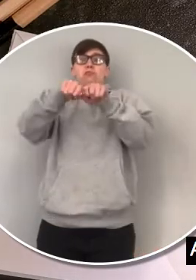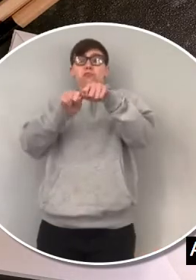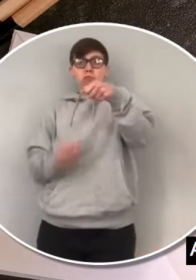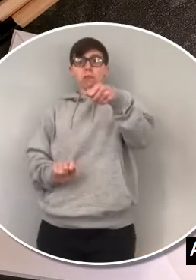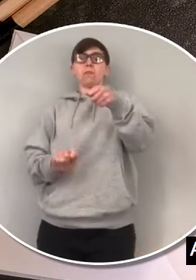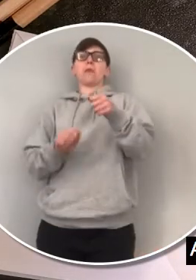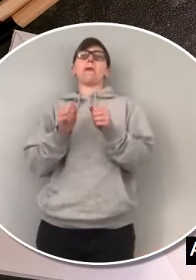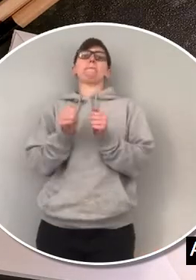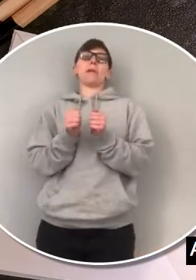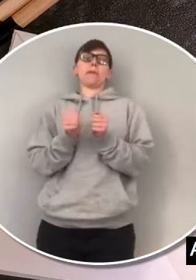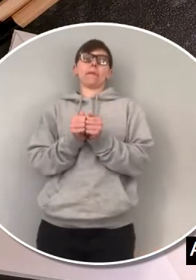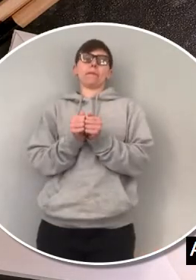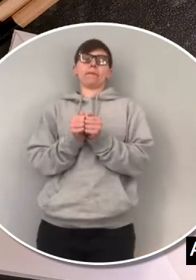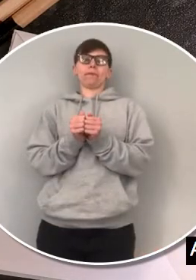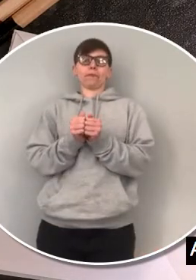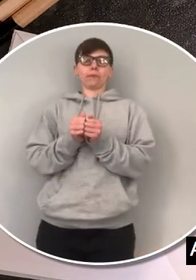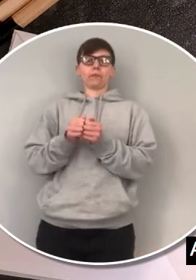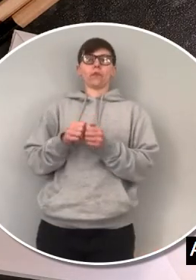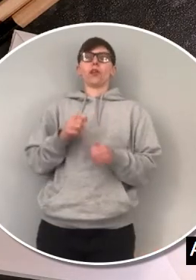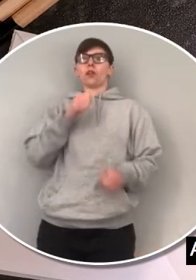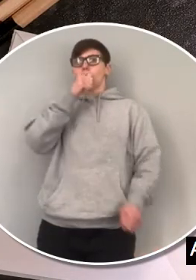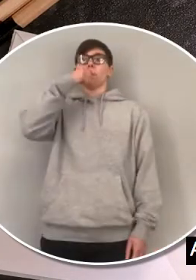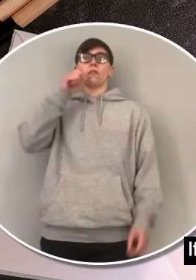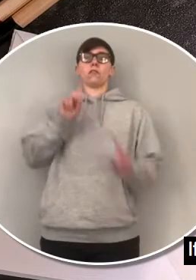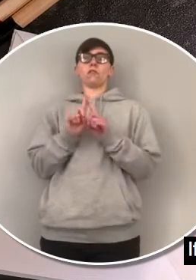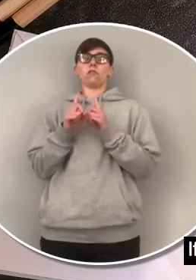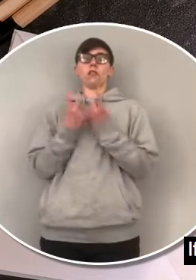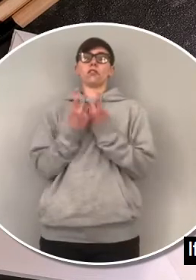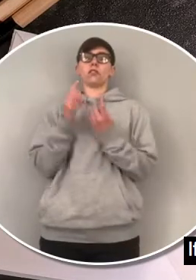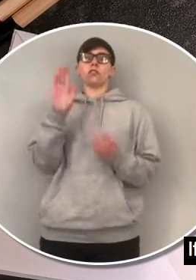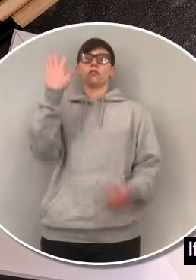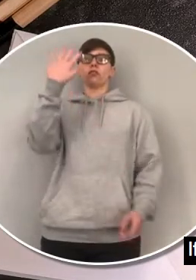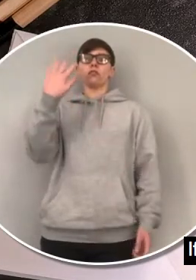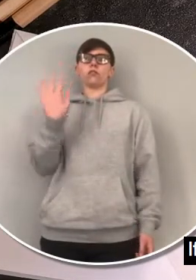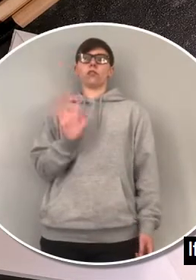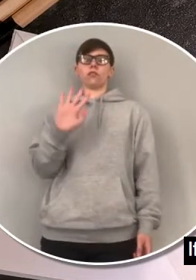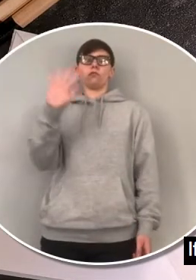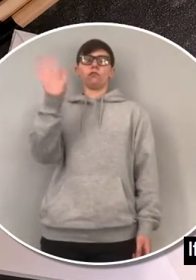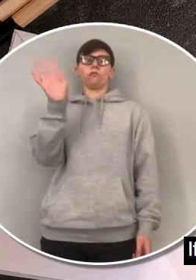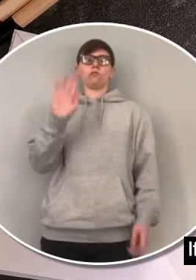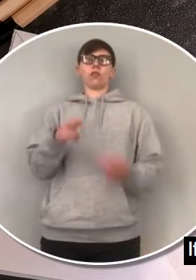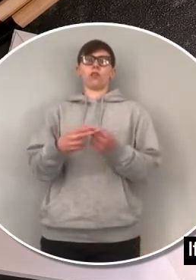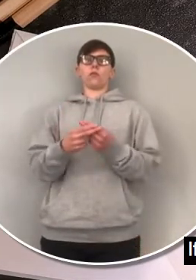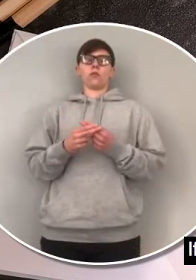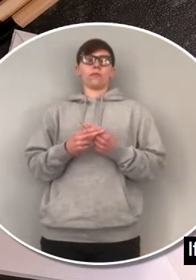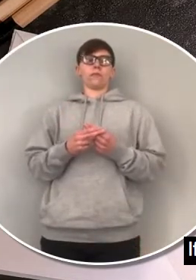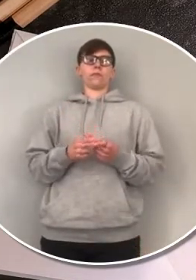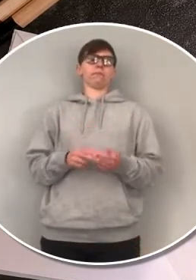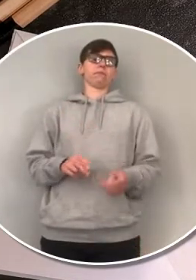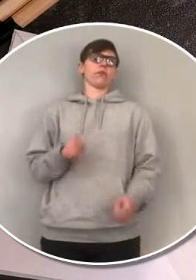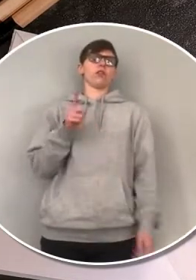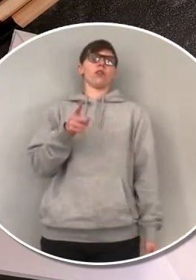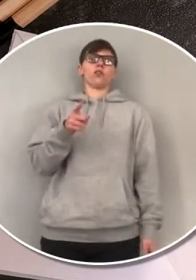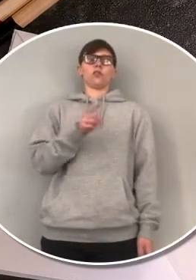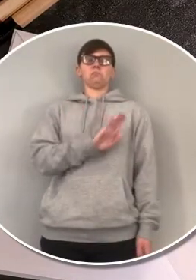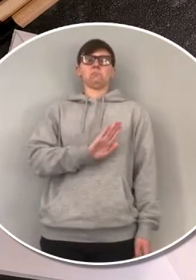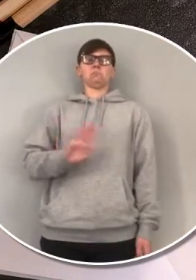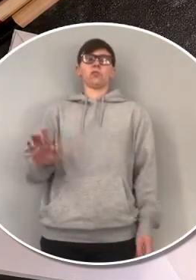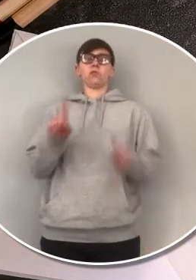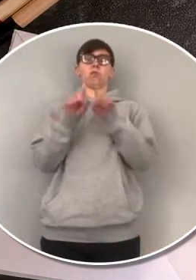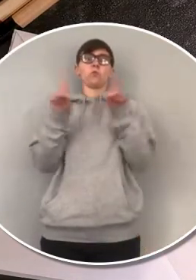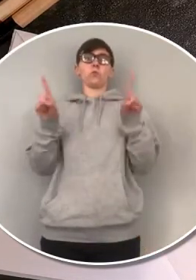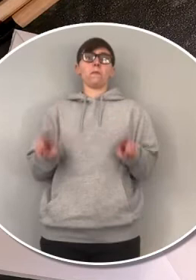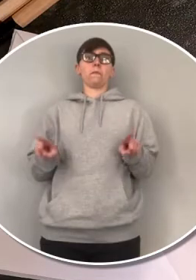lovely materials to decorate it with afterwards. If you don't have a square piece of paper, like me, then